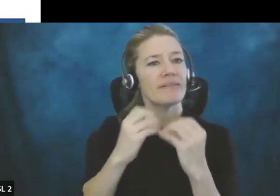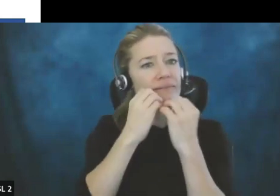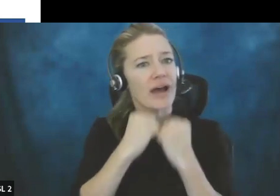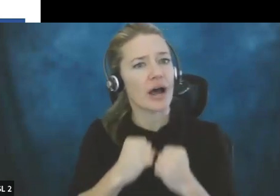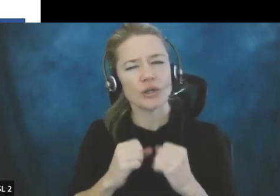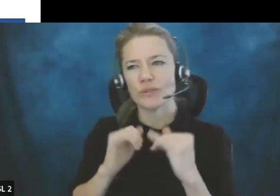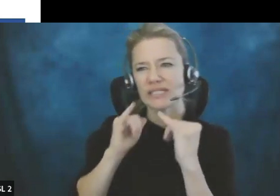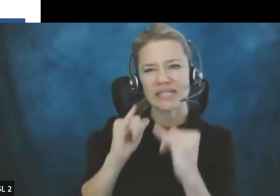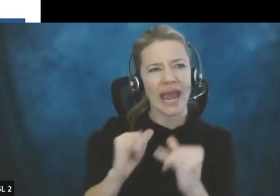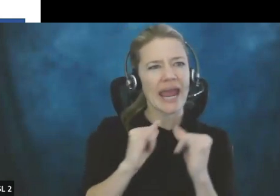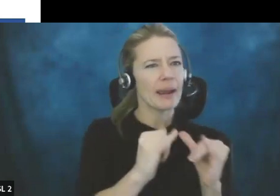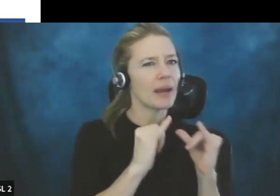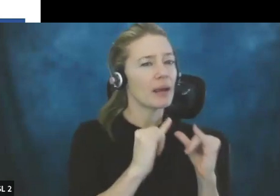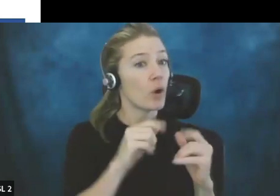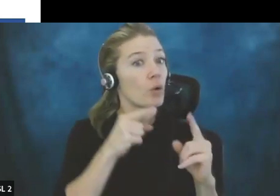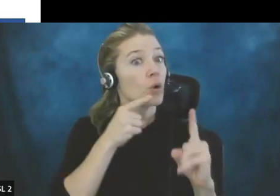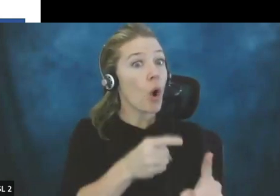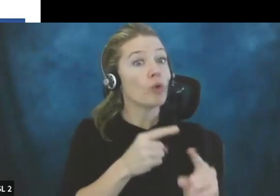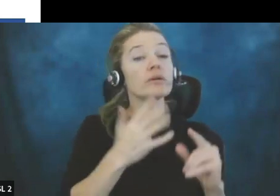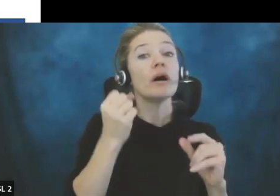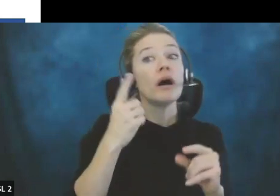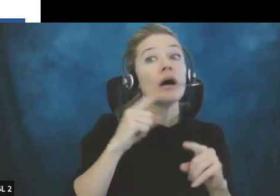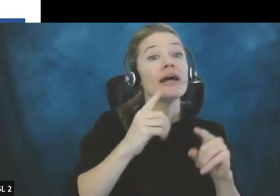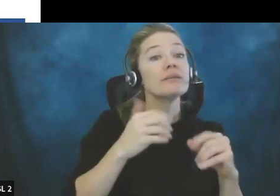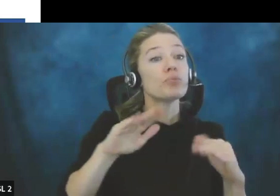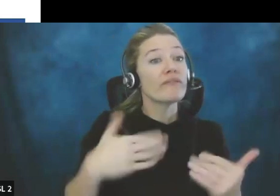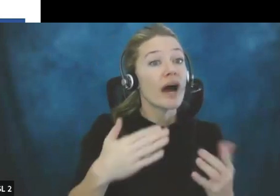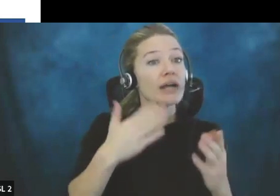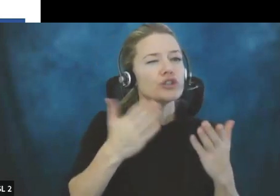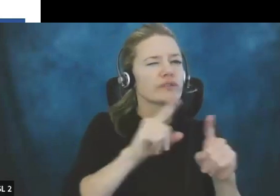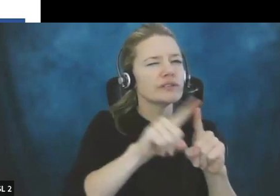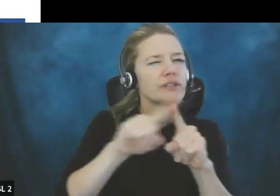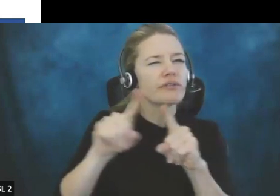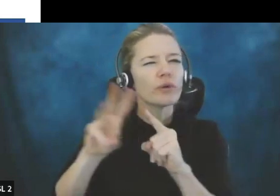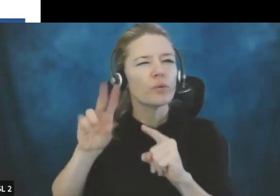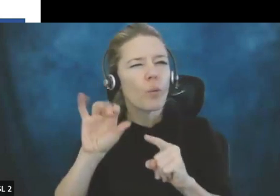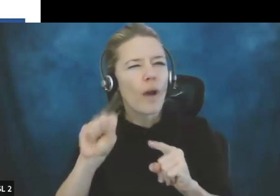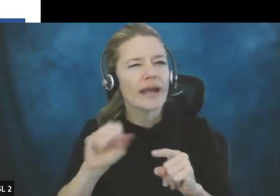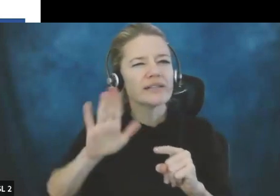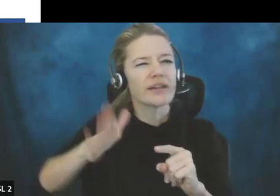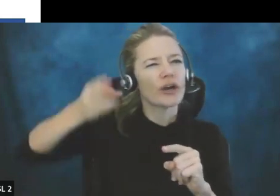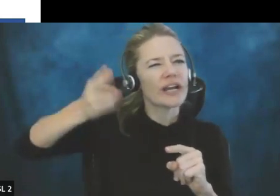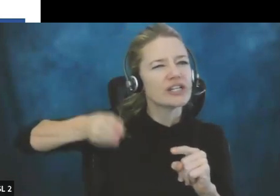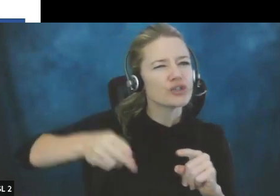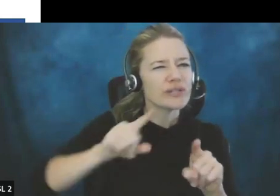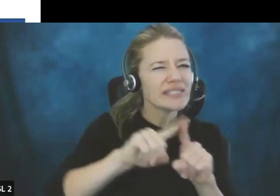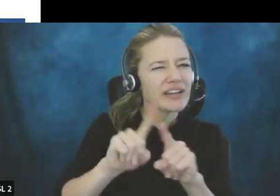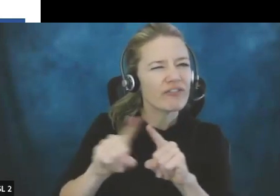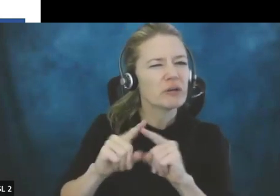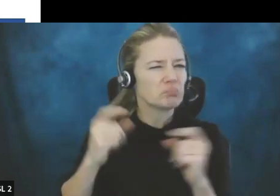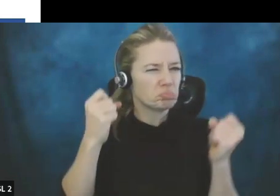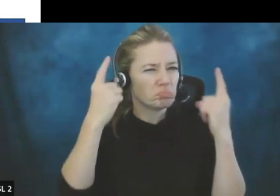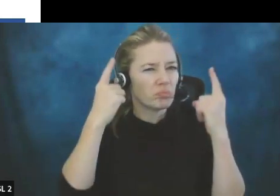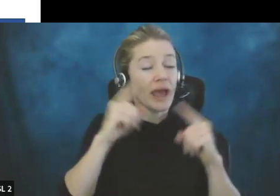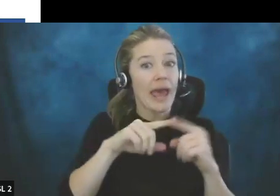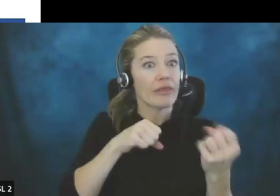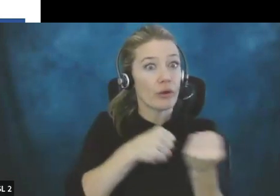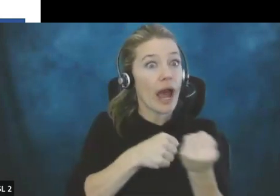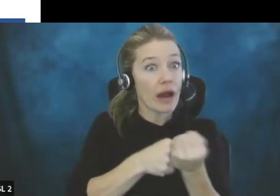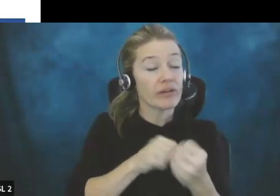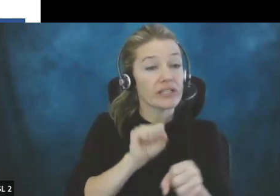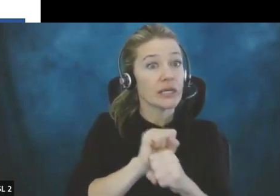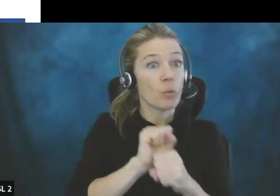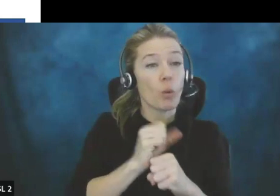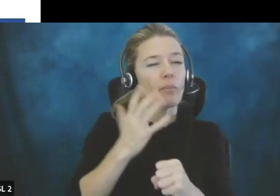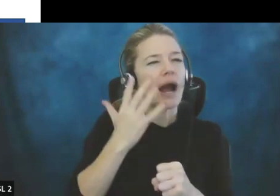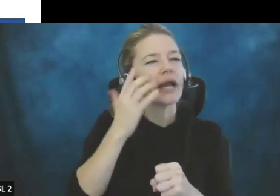goals, right? That even though they may have had different ways of providing services, different kind of histories in service provision